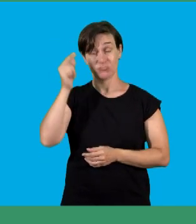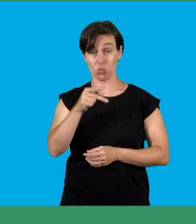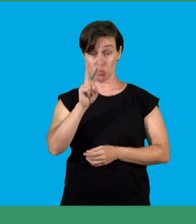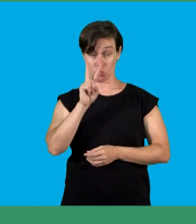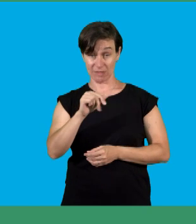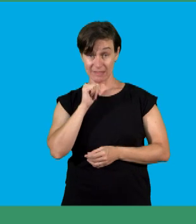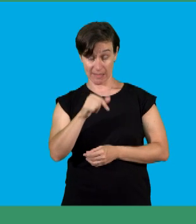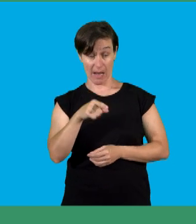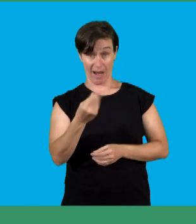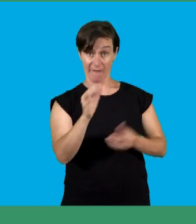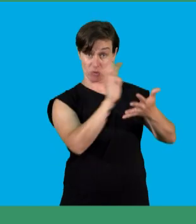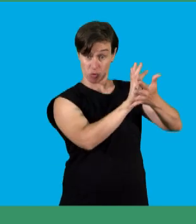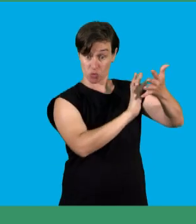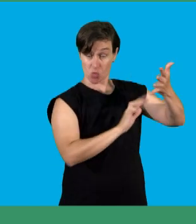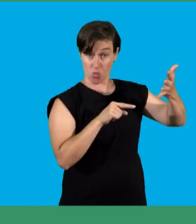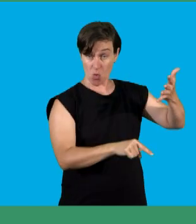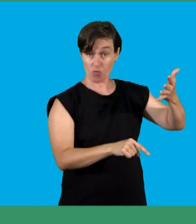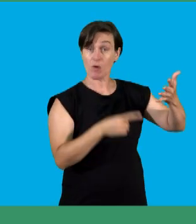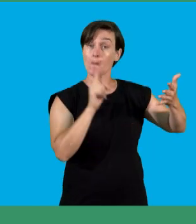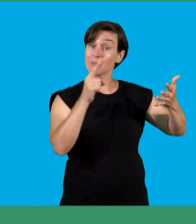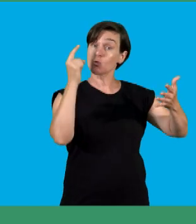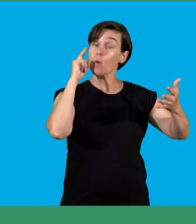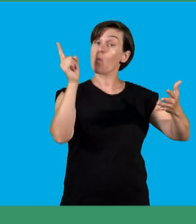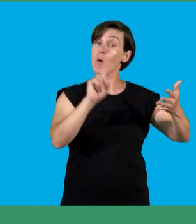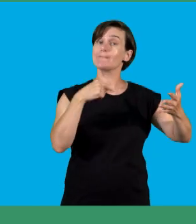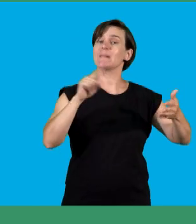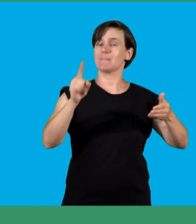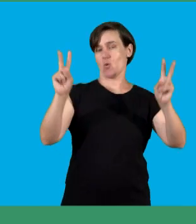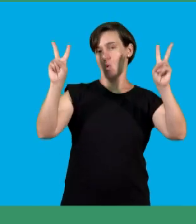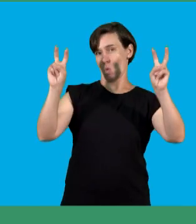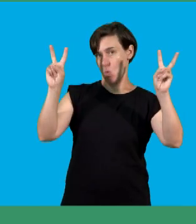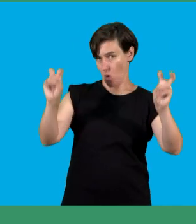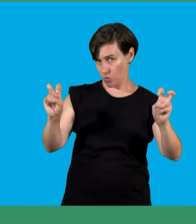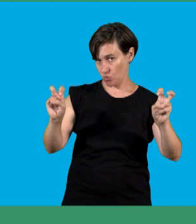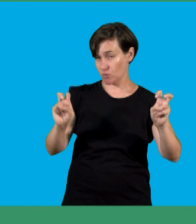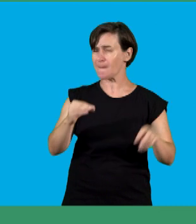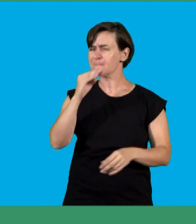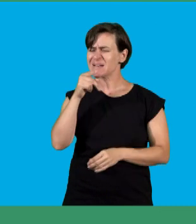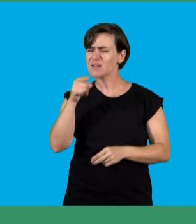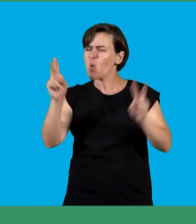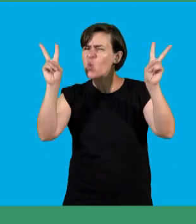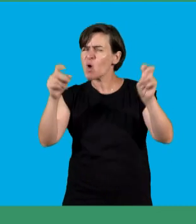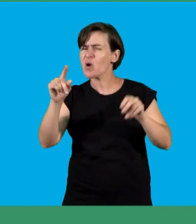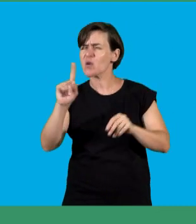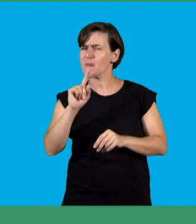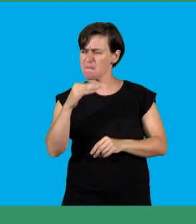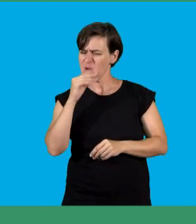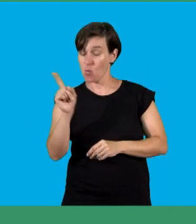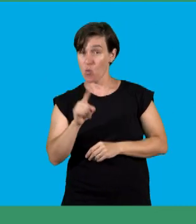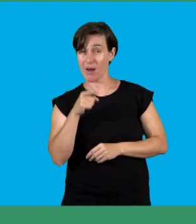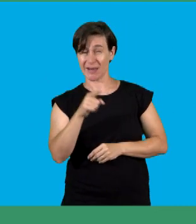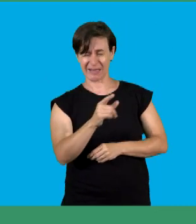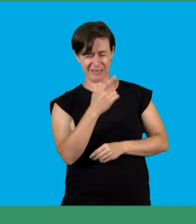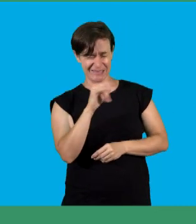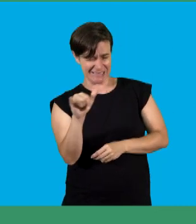that whenever you see a scenario, just know that you have to quote. Don't forget, when we quote, we are taking